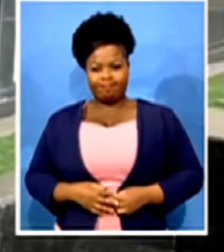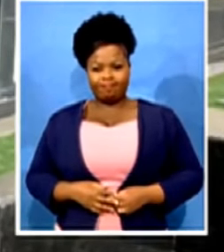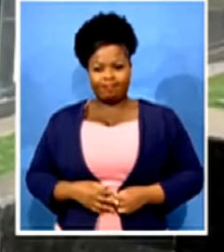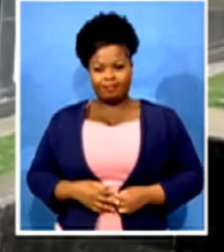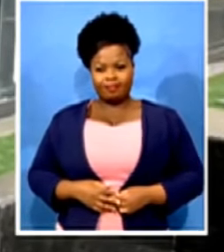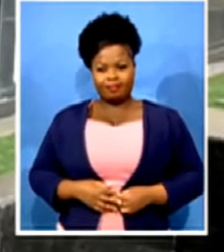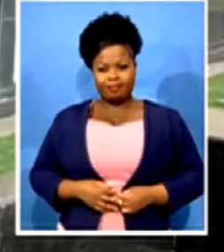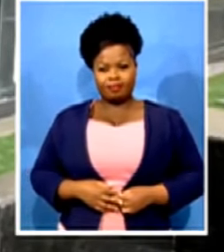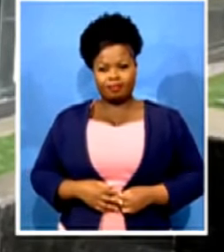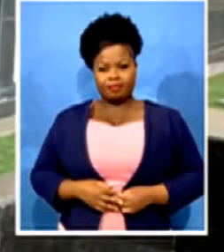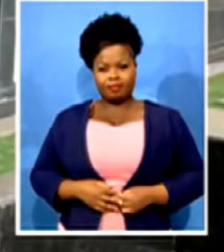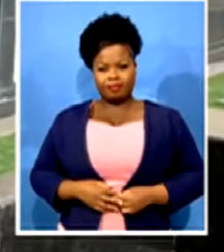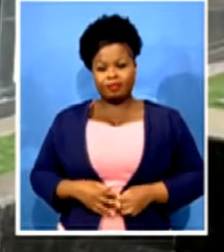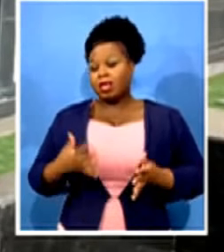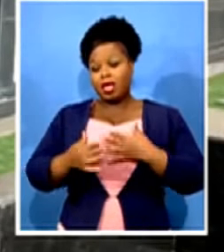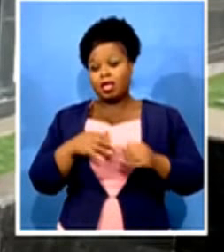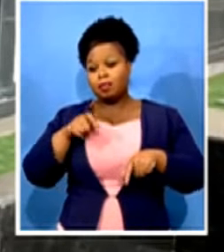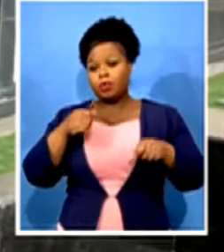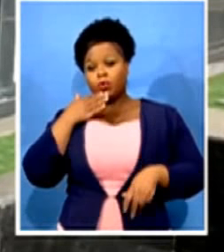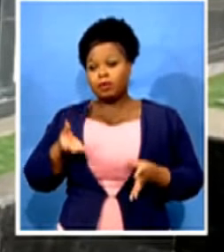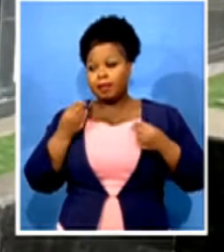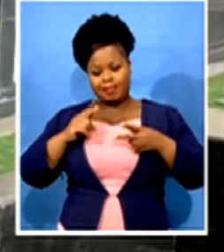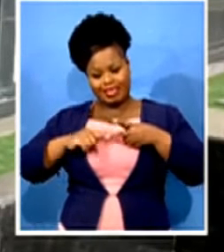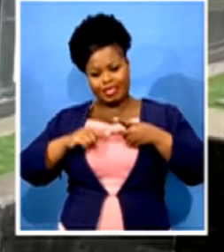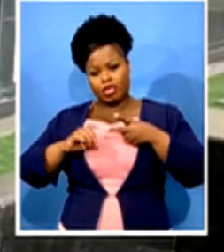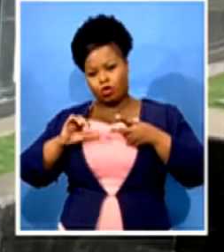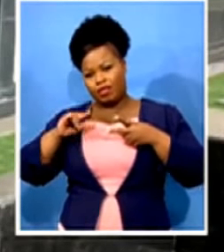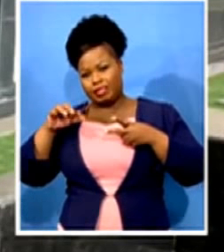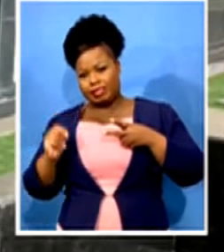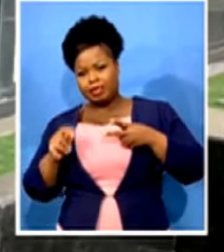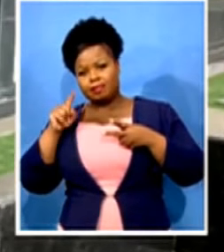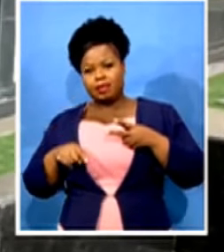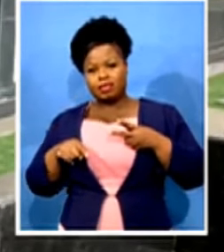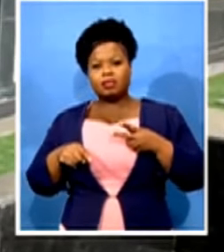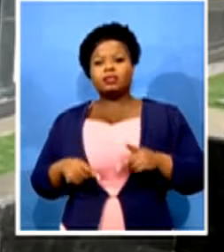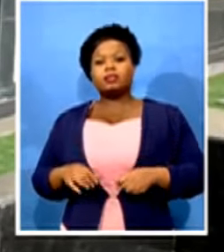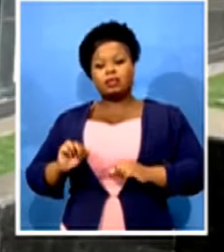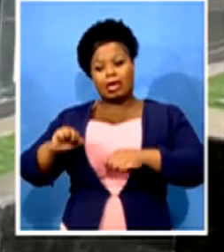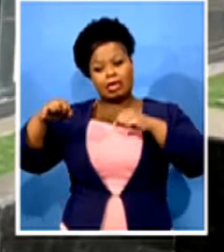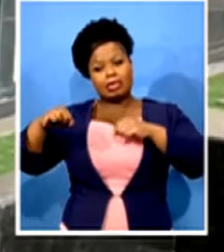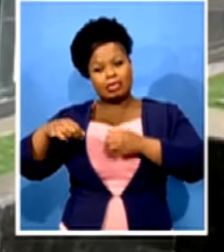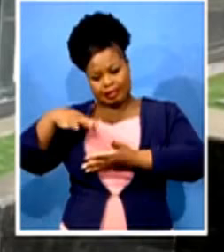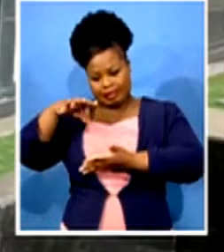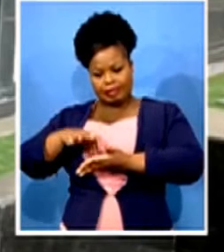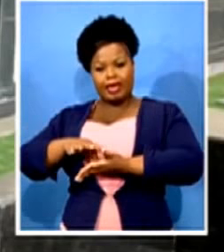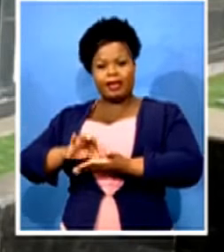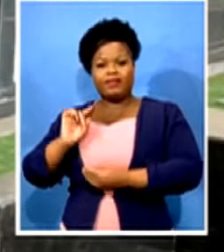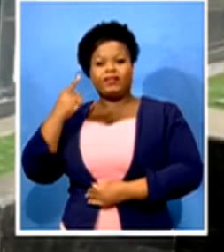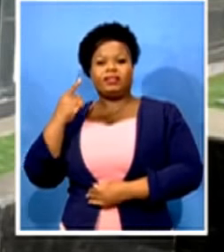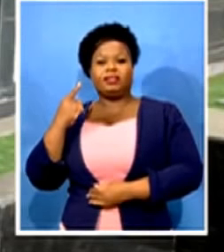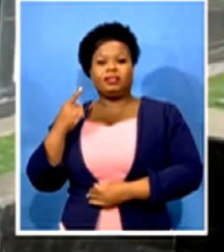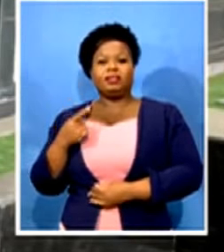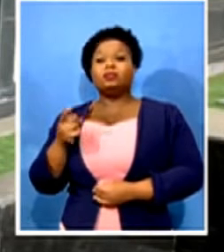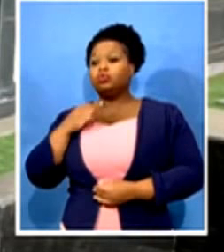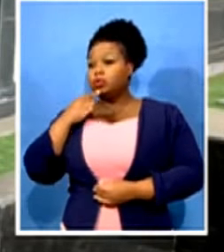still undergoing clinical trials, will need to give their informed consent to the medical professionals administering the vaccine. They will be monitored